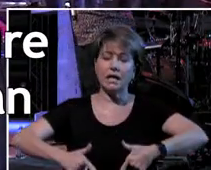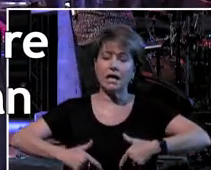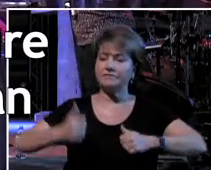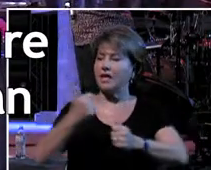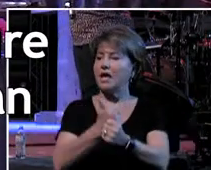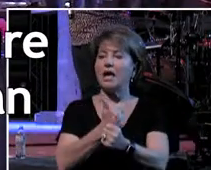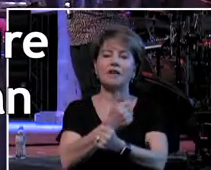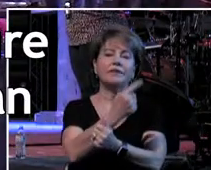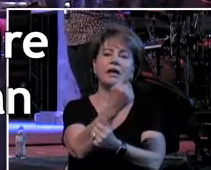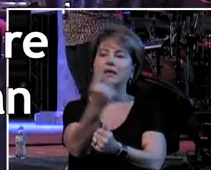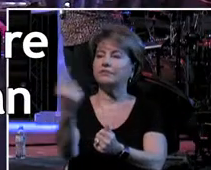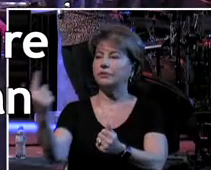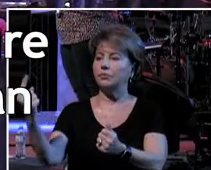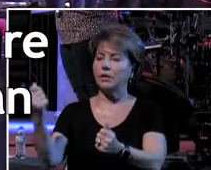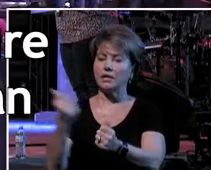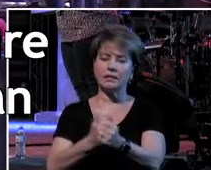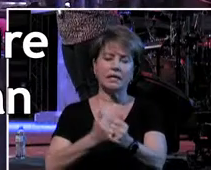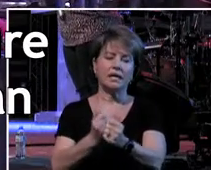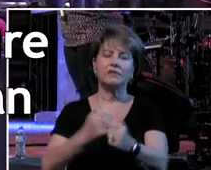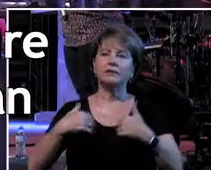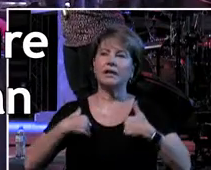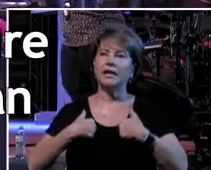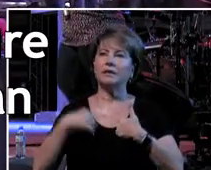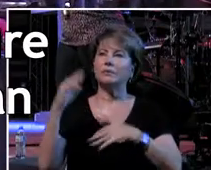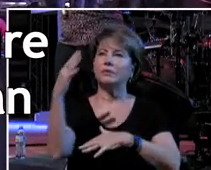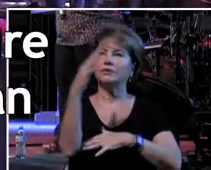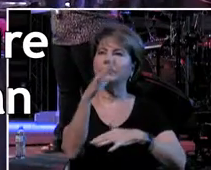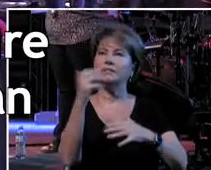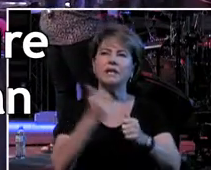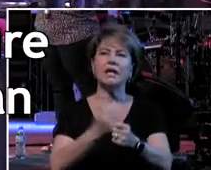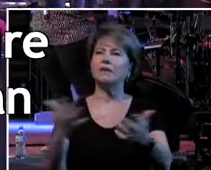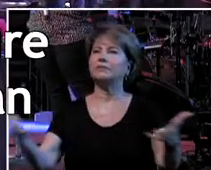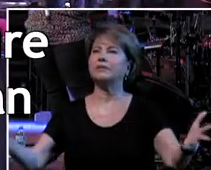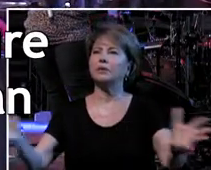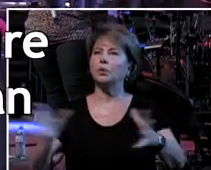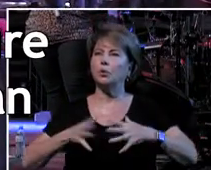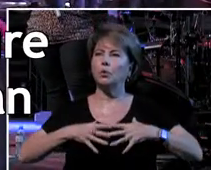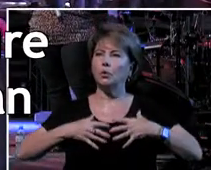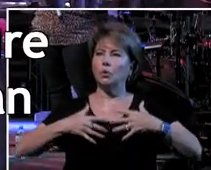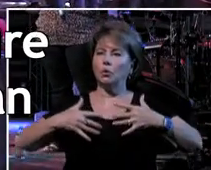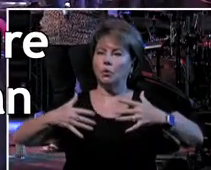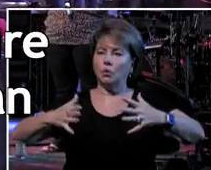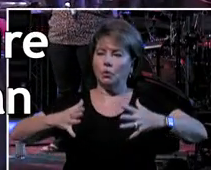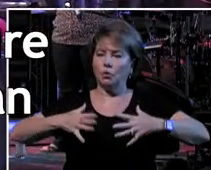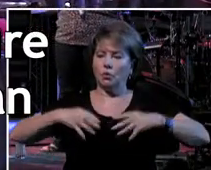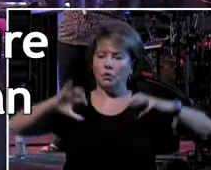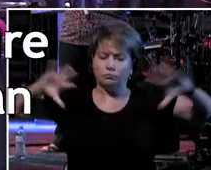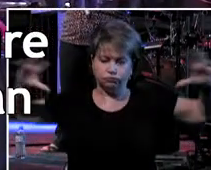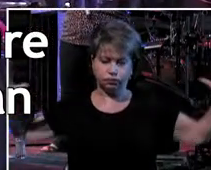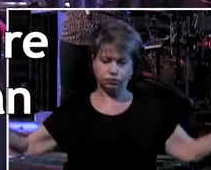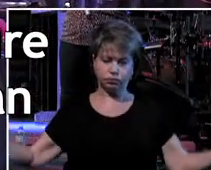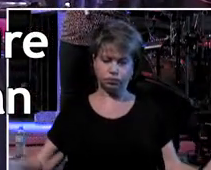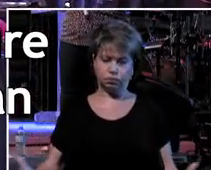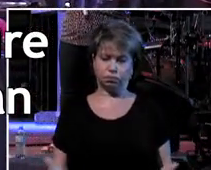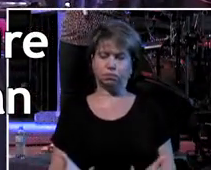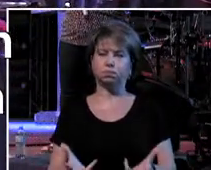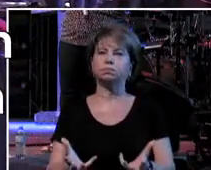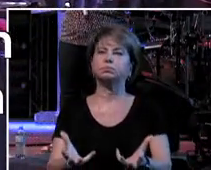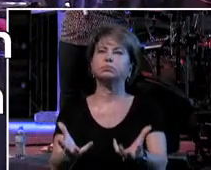of every creature, the breath of all mankind, and you began.